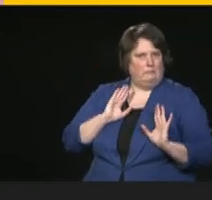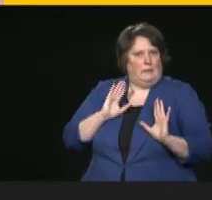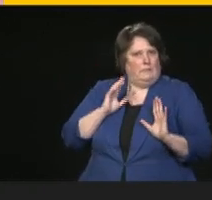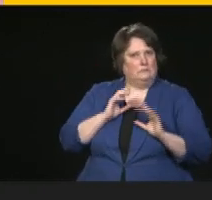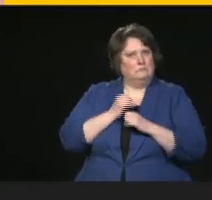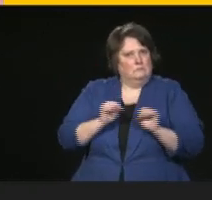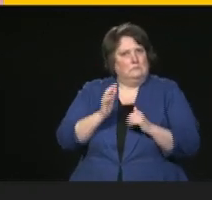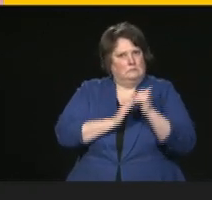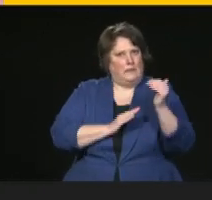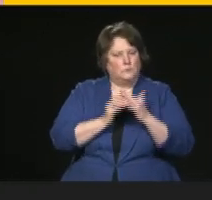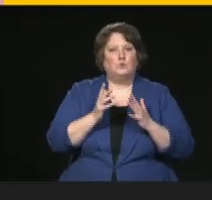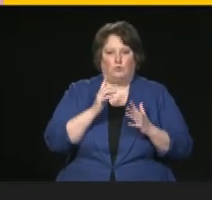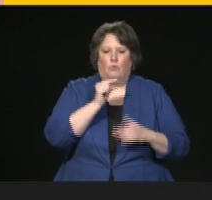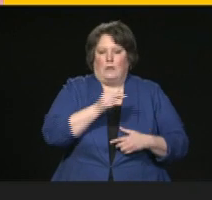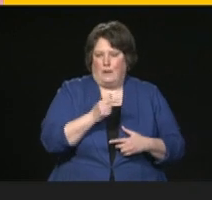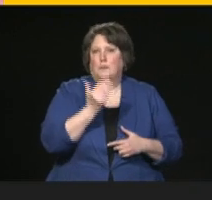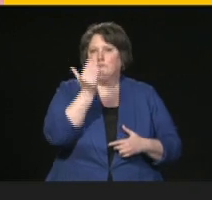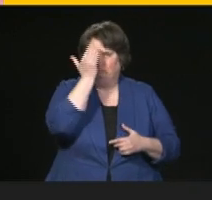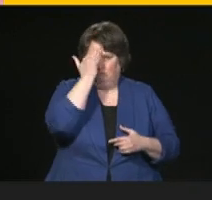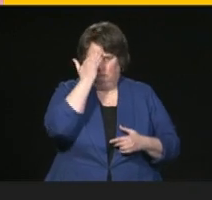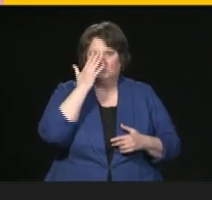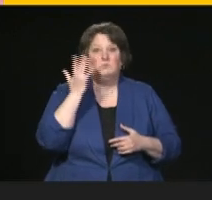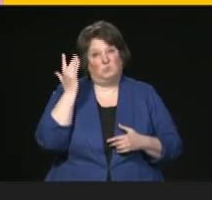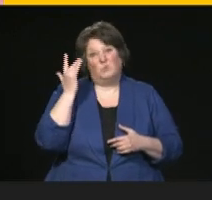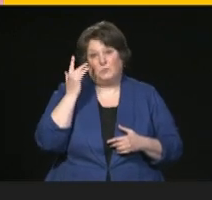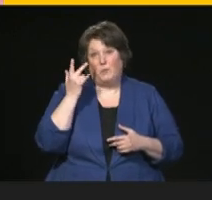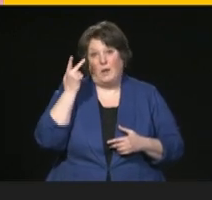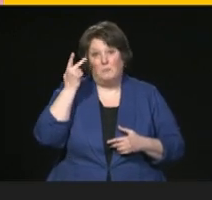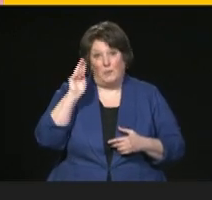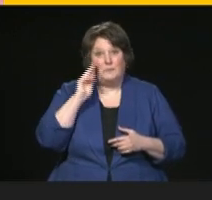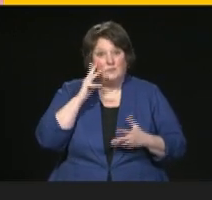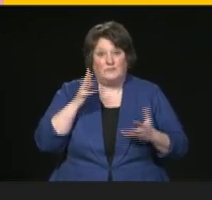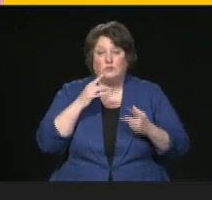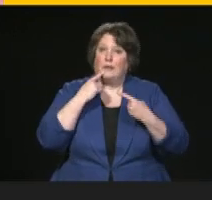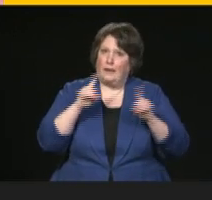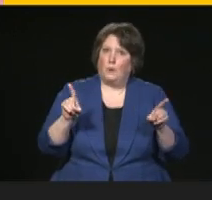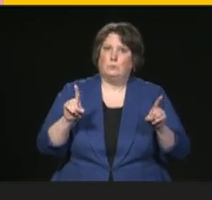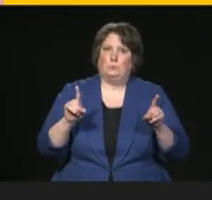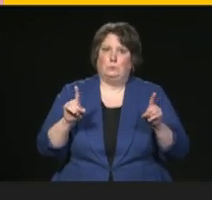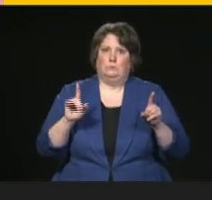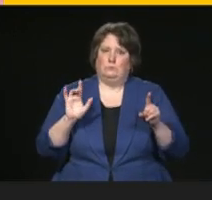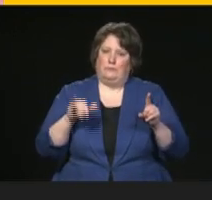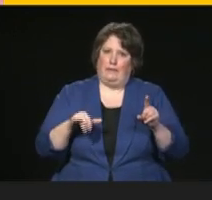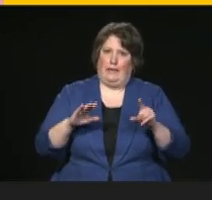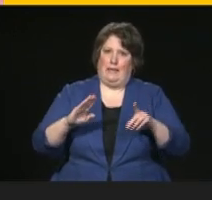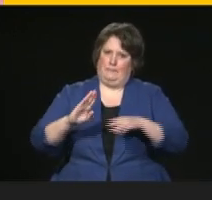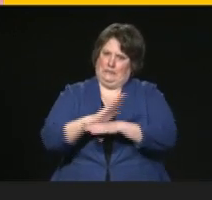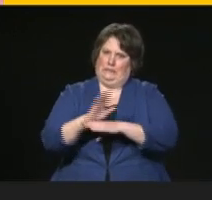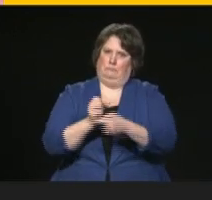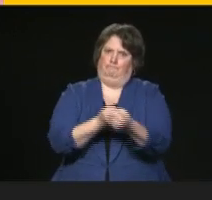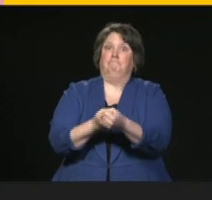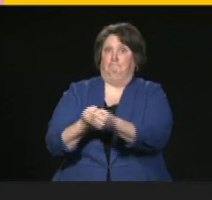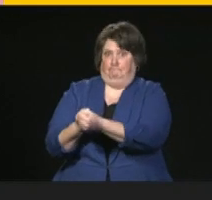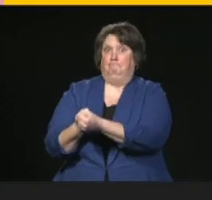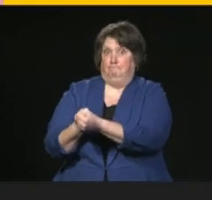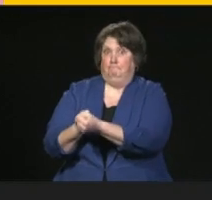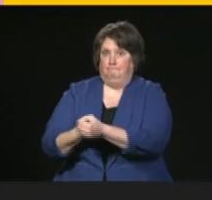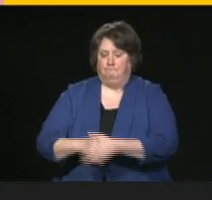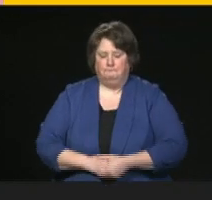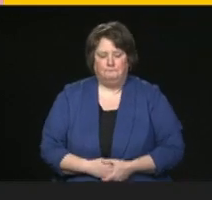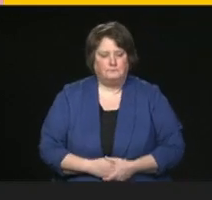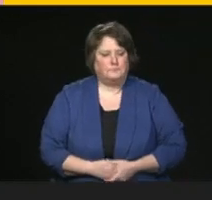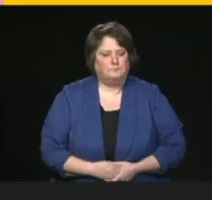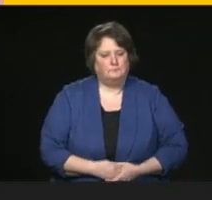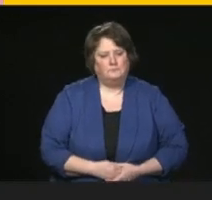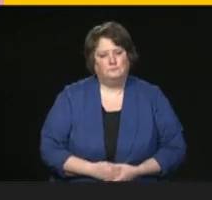the Prime Minister announced this essential step this morning. And I would point out that the Prime Minister made